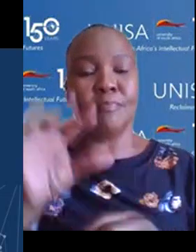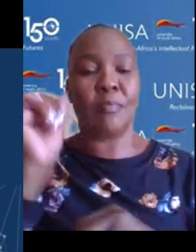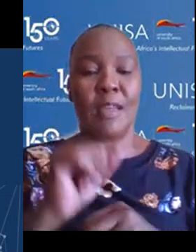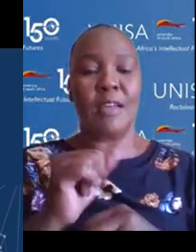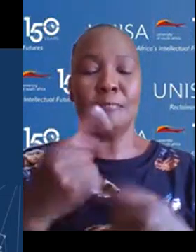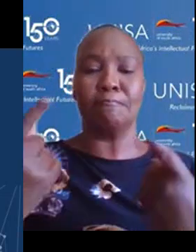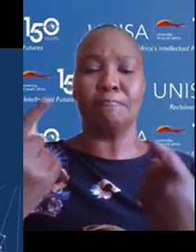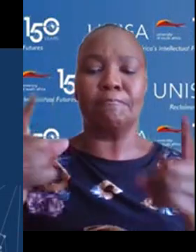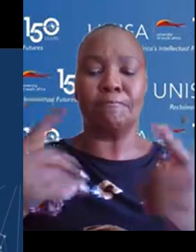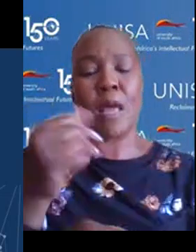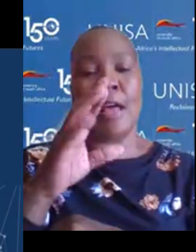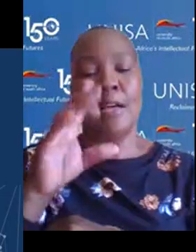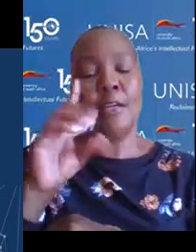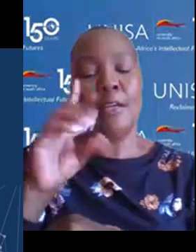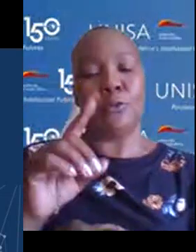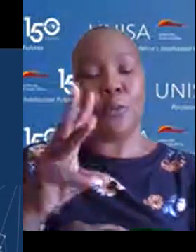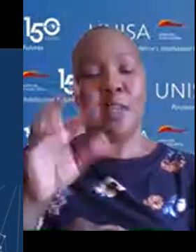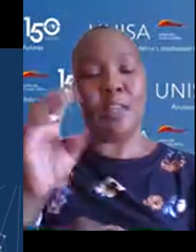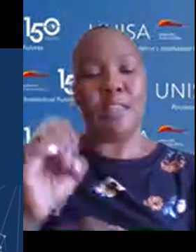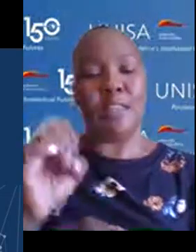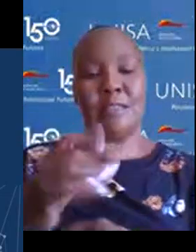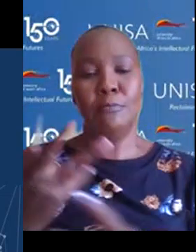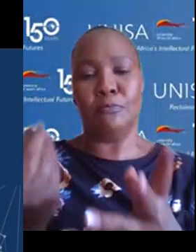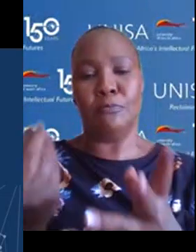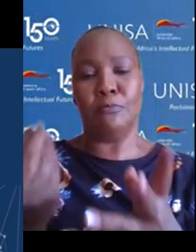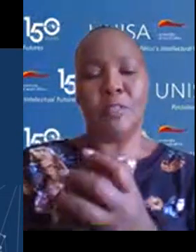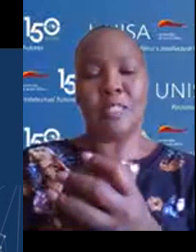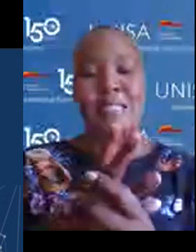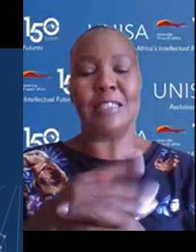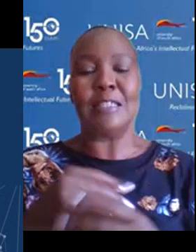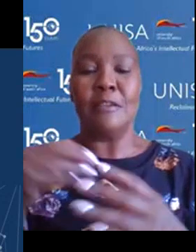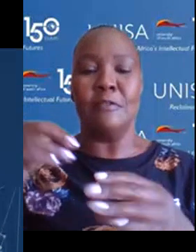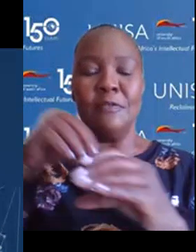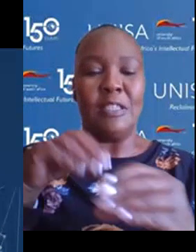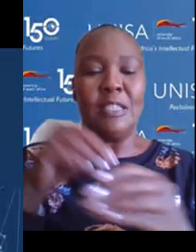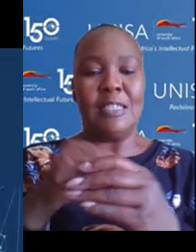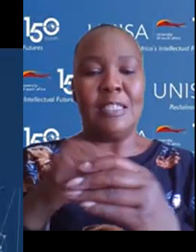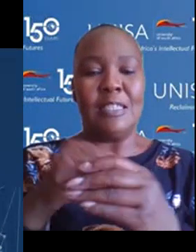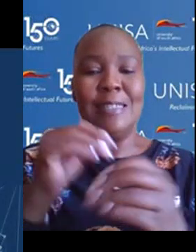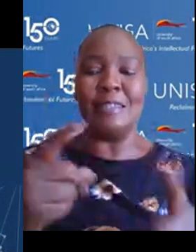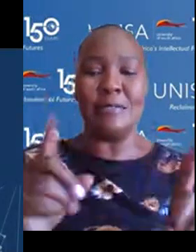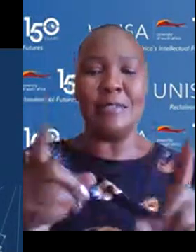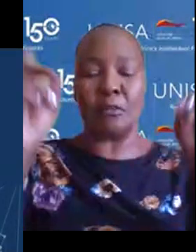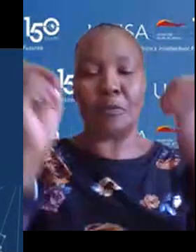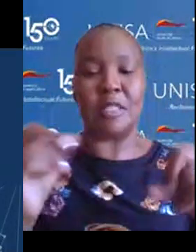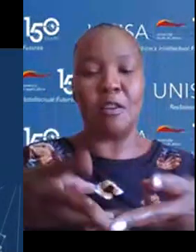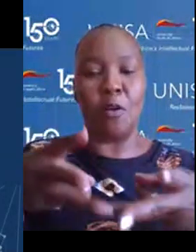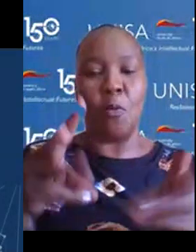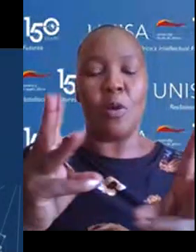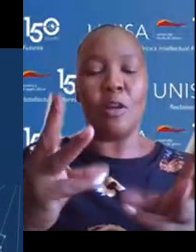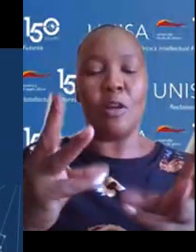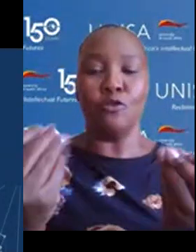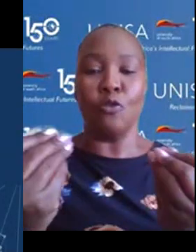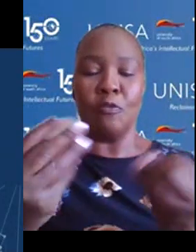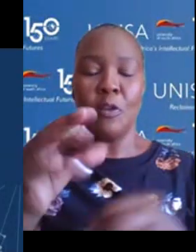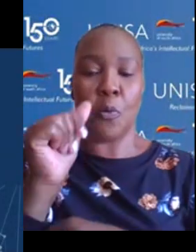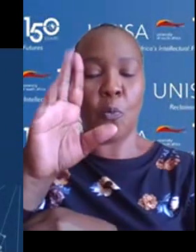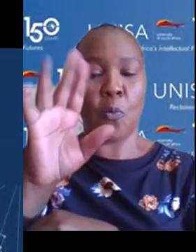different hardware parts that fit all together, and they only fit in a specific way. And then you've got software, which is